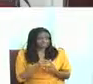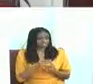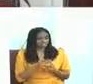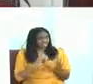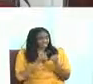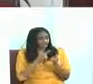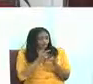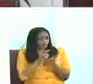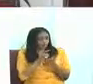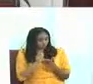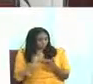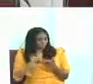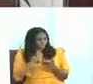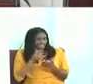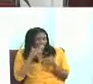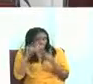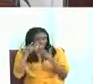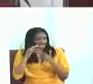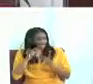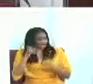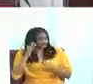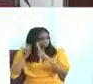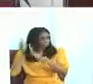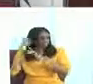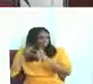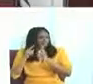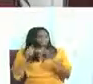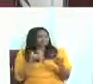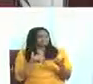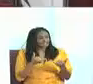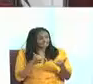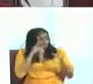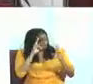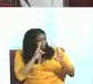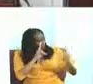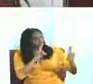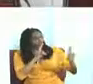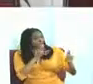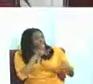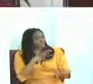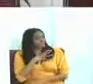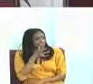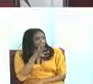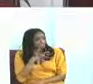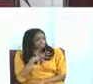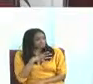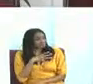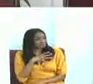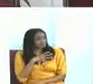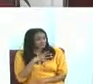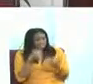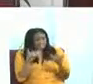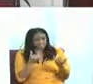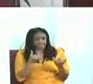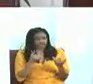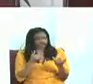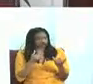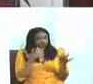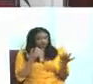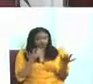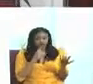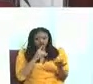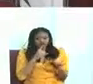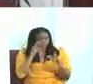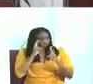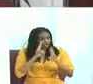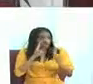and as we sang them then. Today, in honor of women, in honor of National Women and